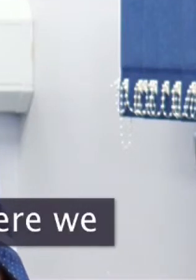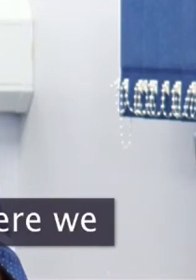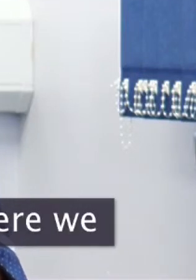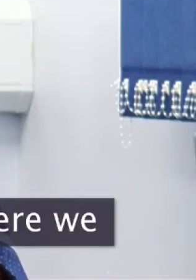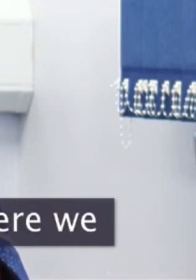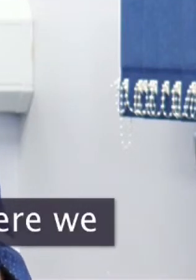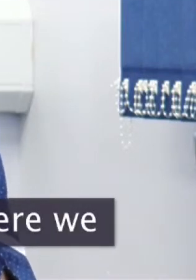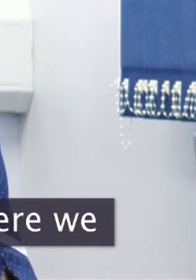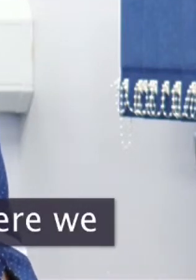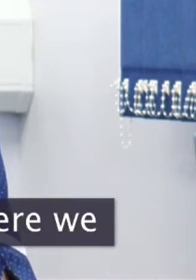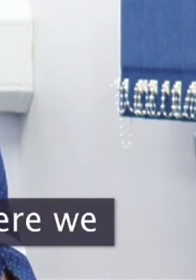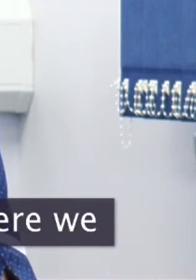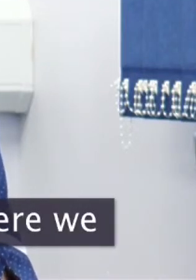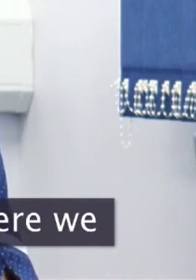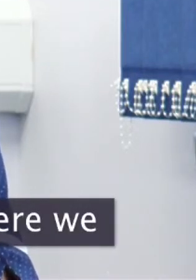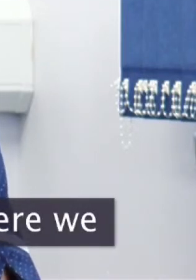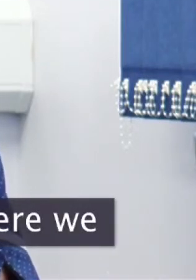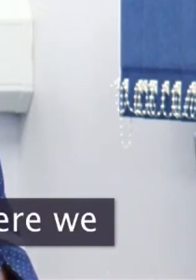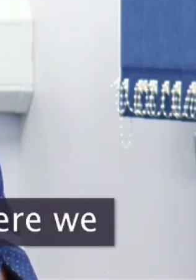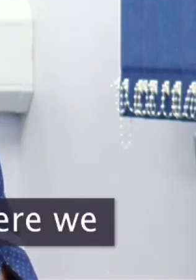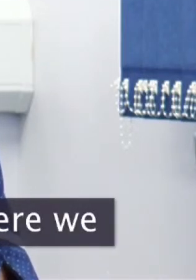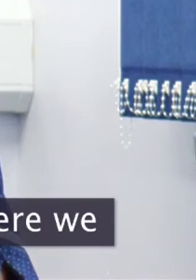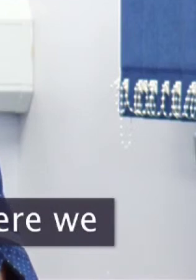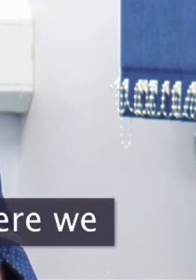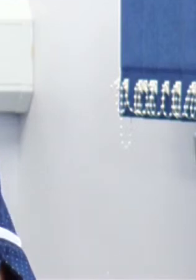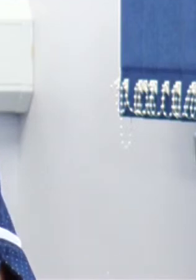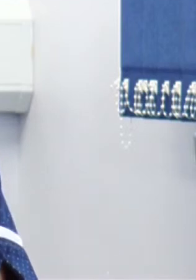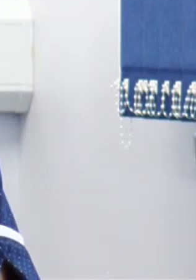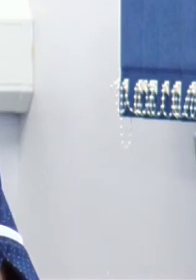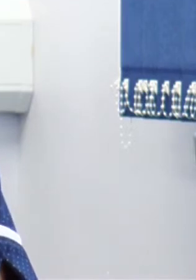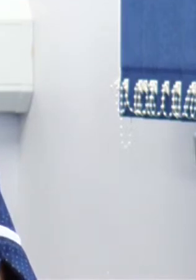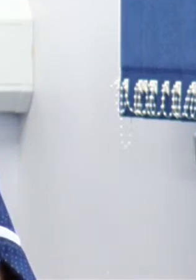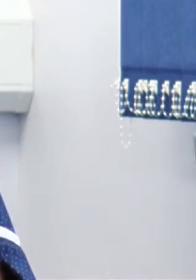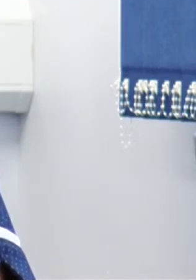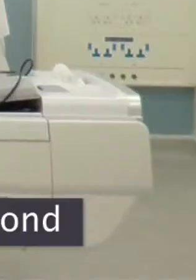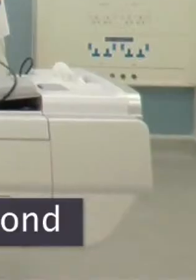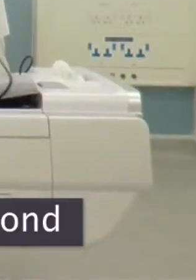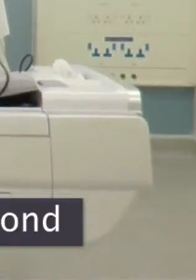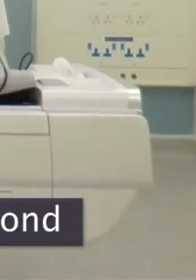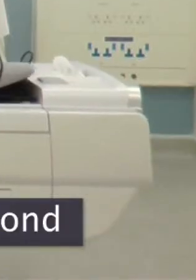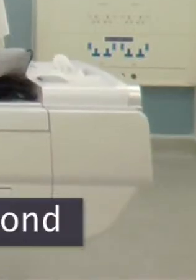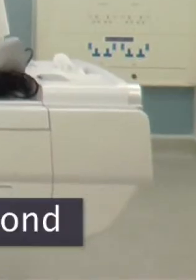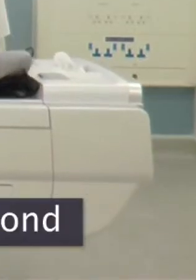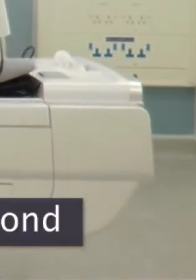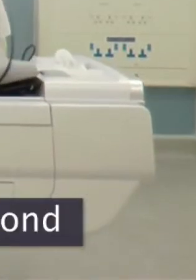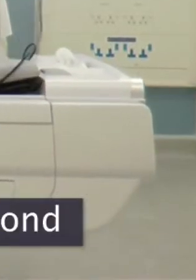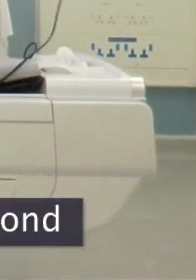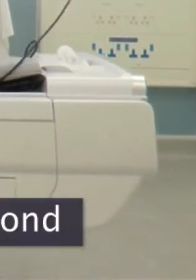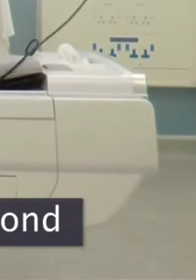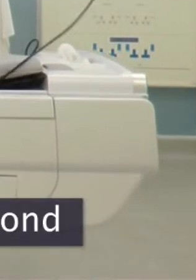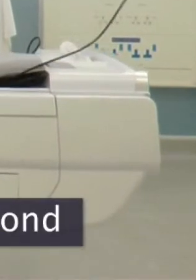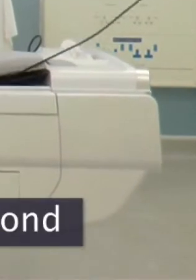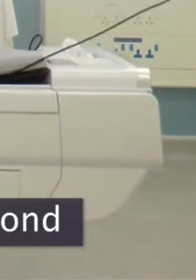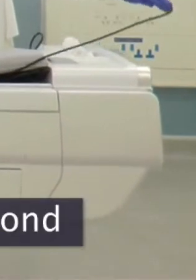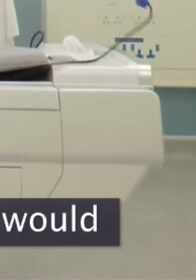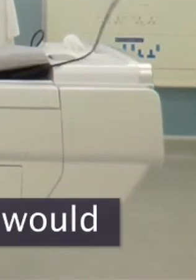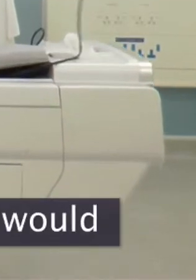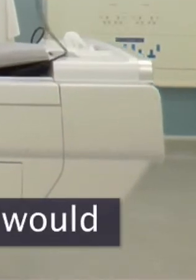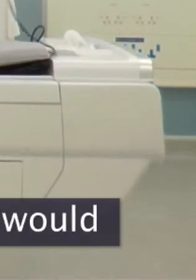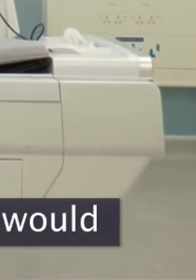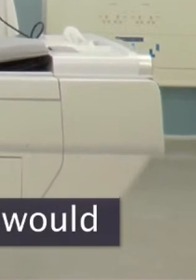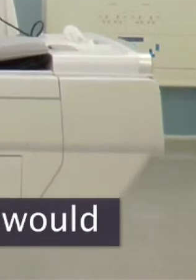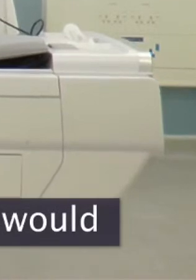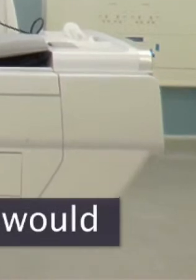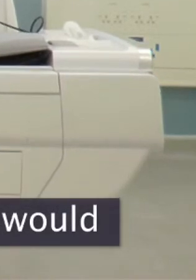to the trouble to raise areas of concern or to tell us where we can really improve, I think it's absolutely our duty to be able to respond